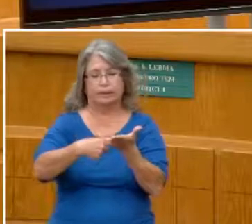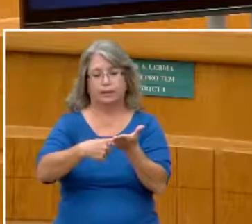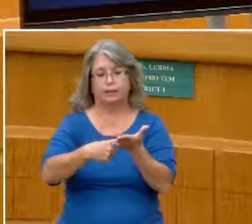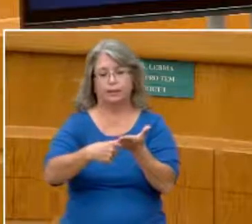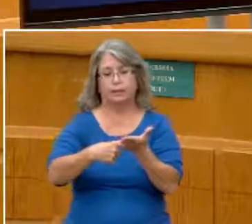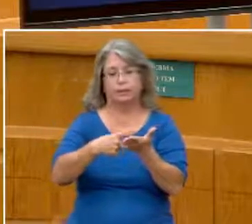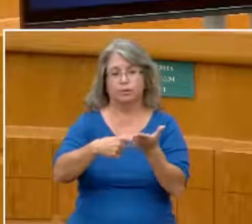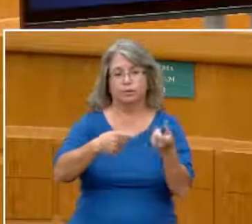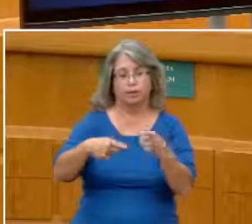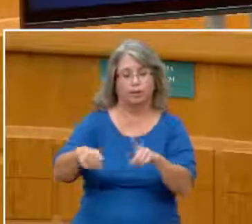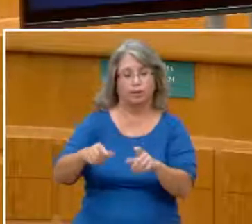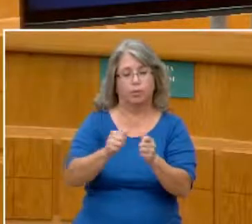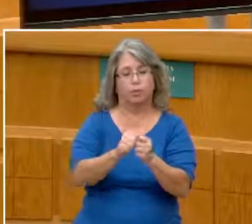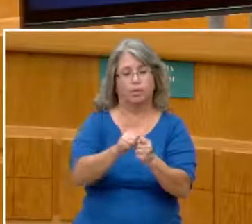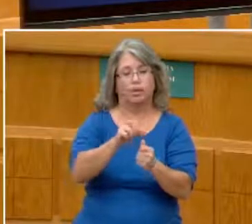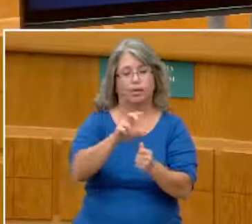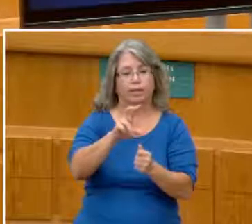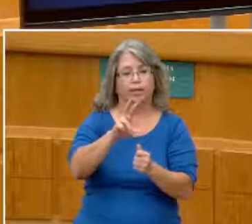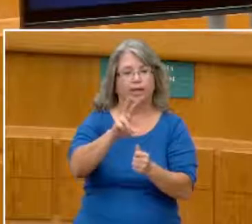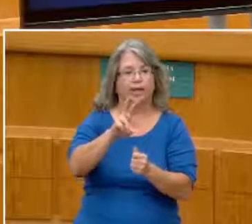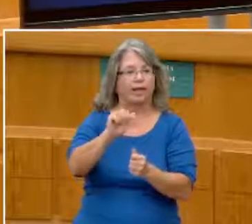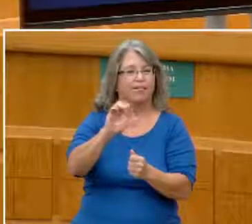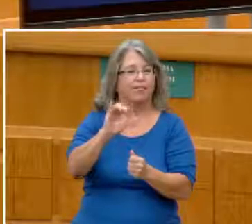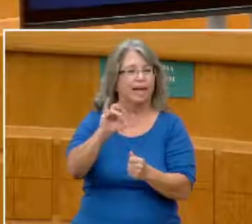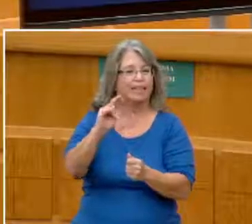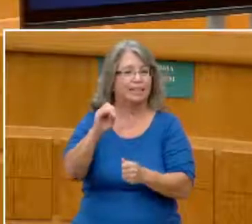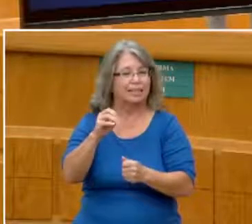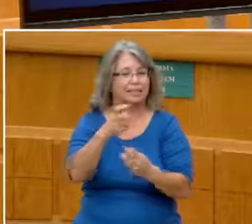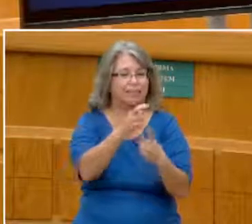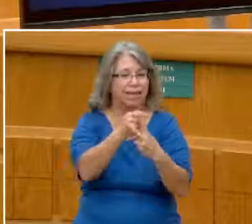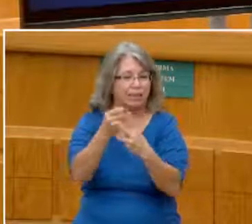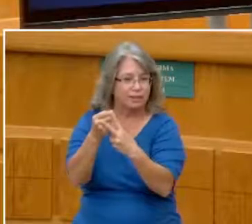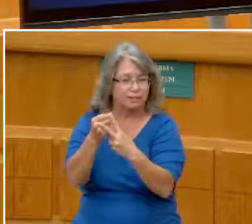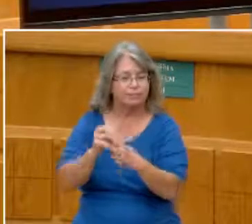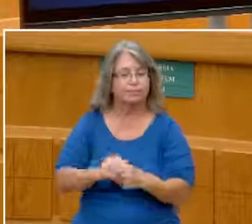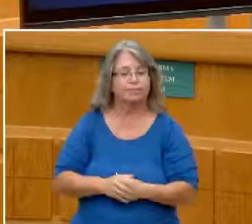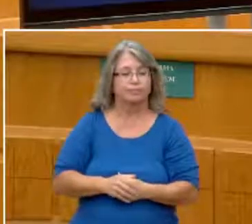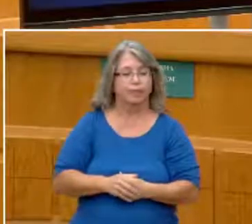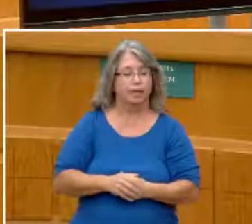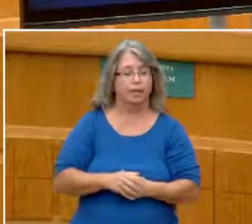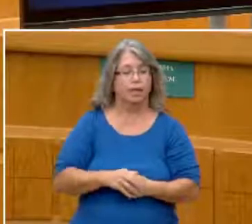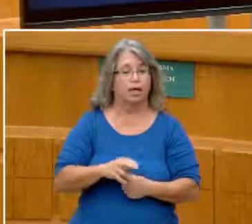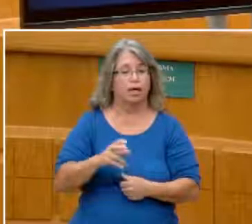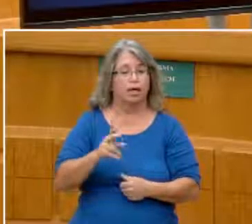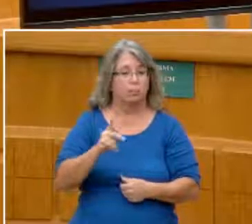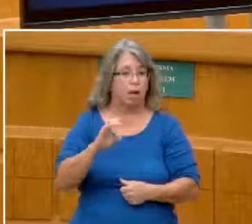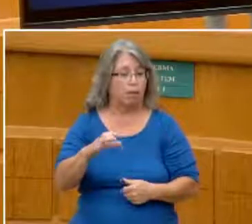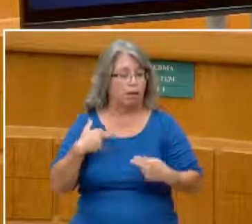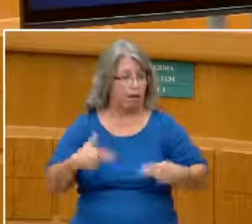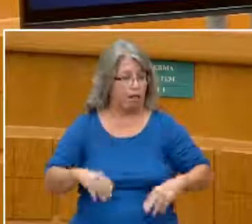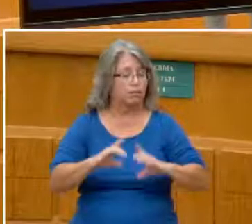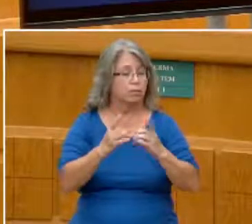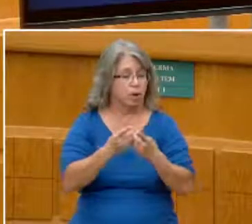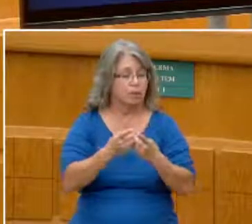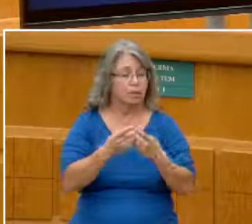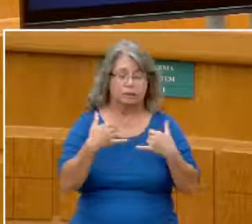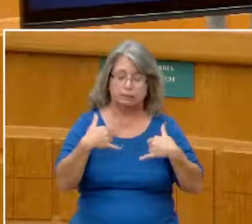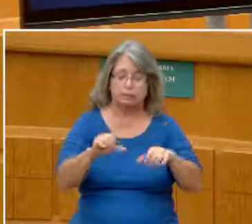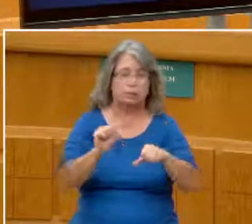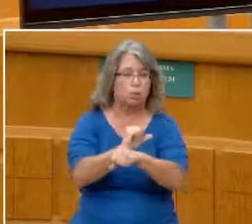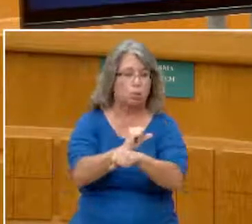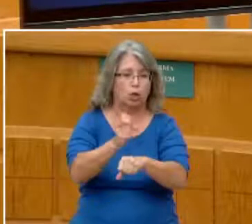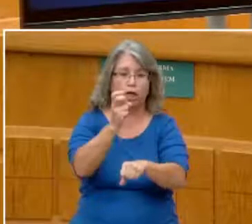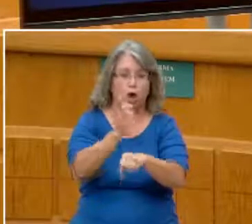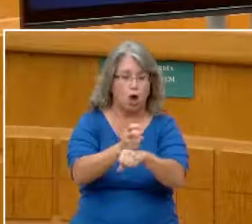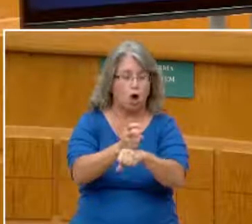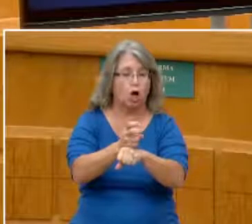with COVID-19 vaccines. So public health continues to work hard in our community as we work towards reaching our goal